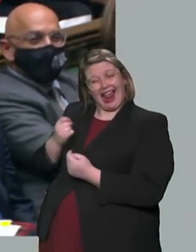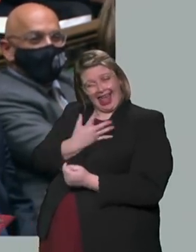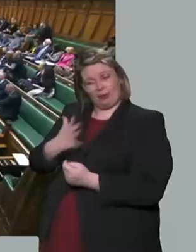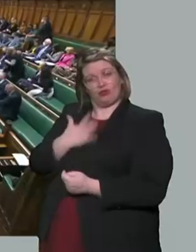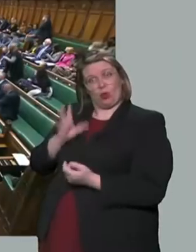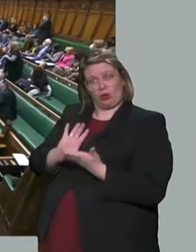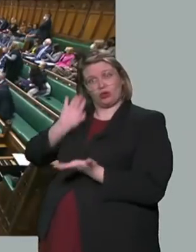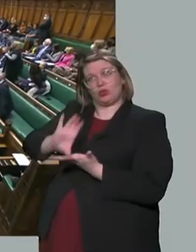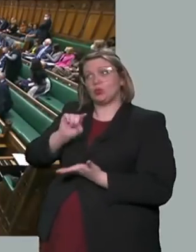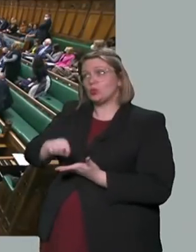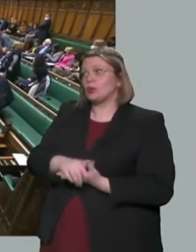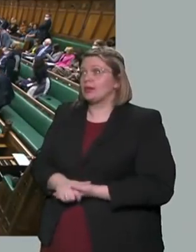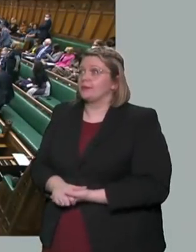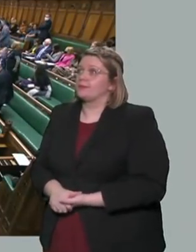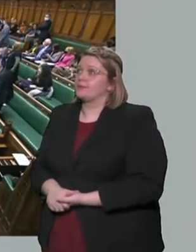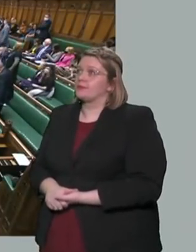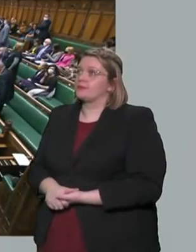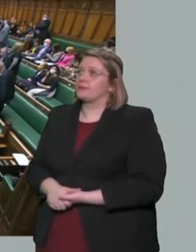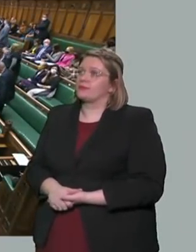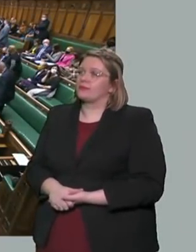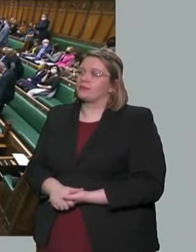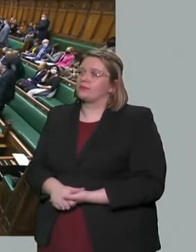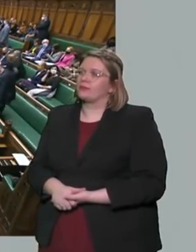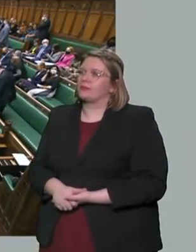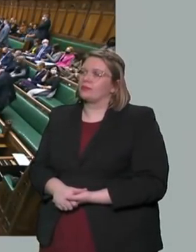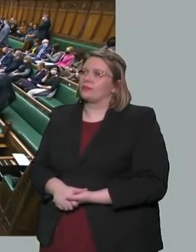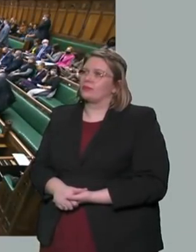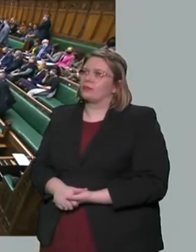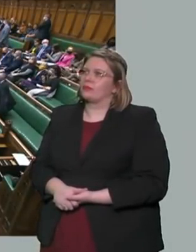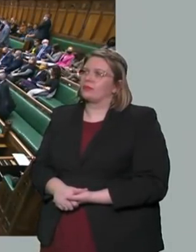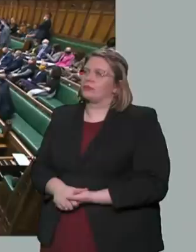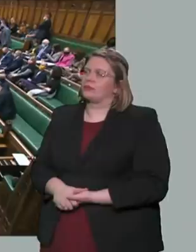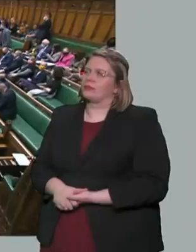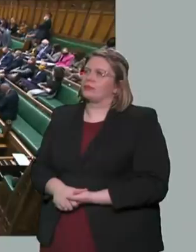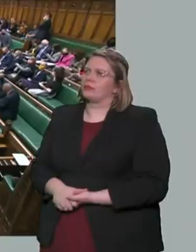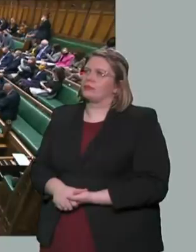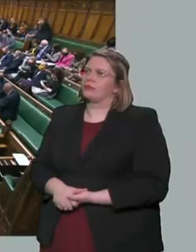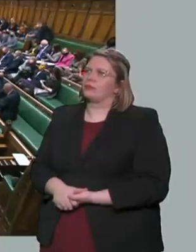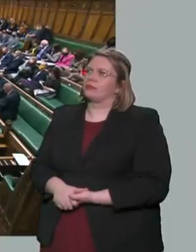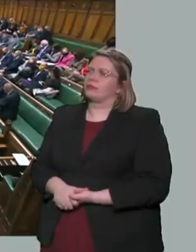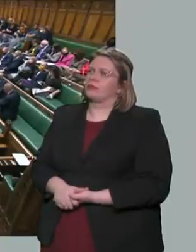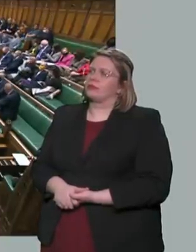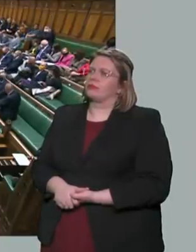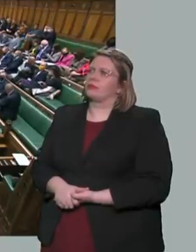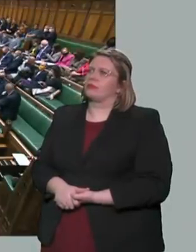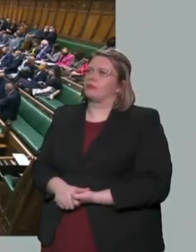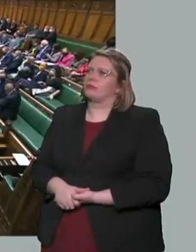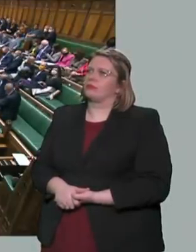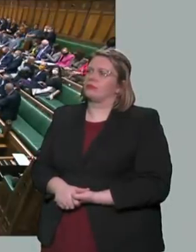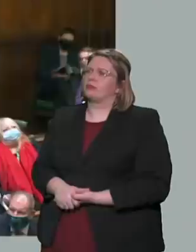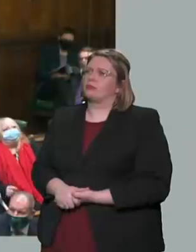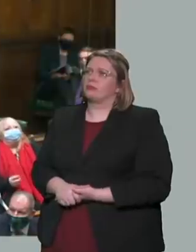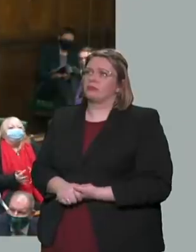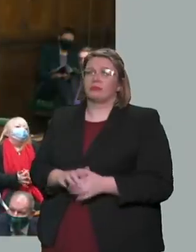spending. Mr. Speaker, millions across the United Kingdom are facing great difficulty with their